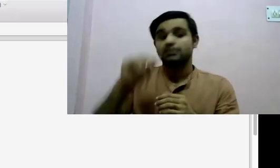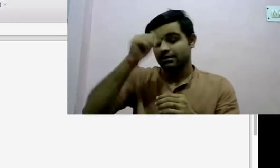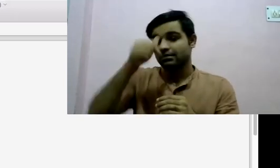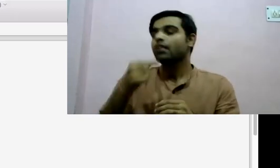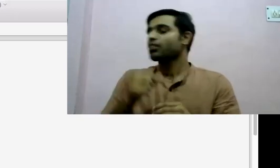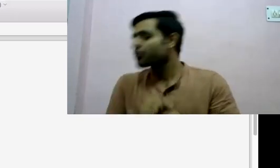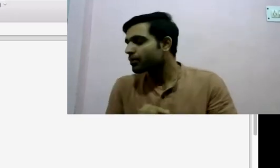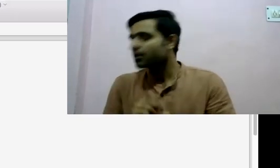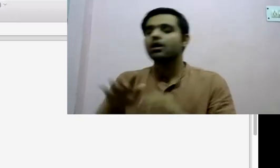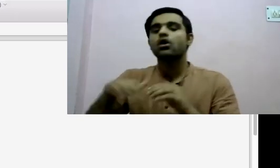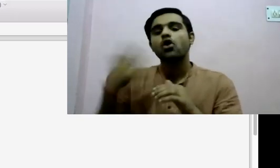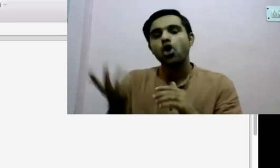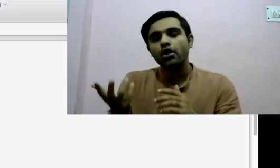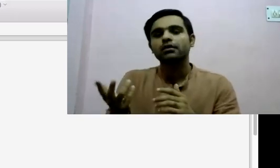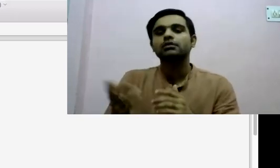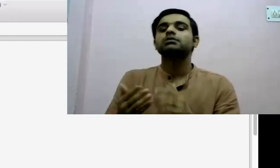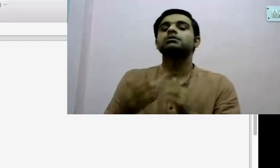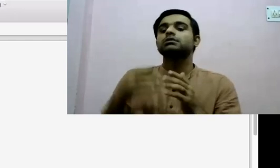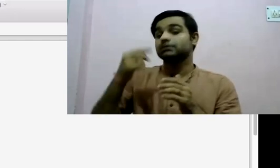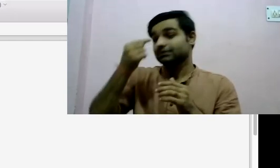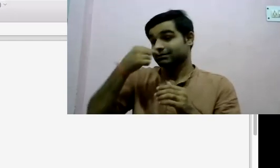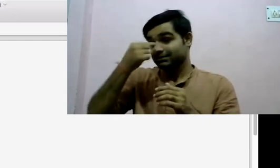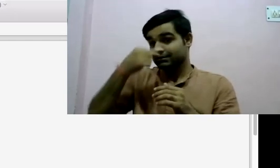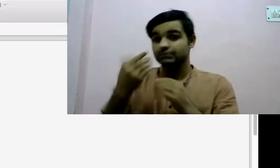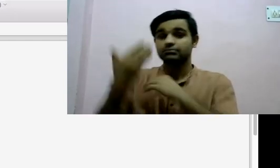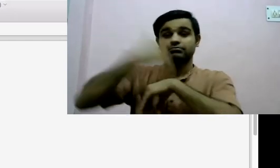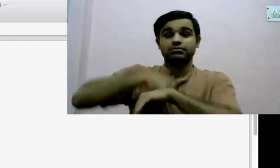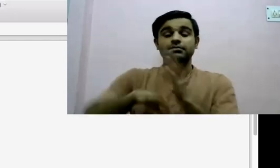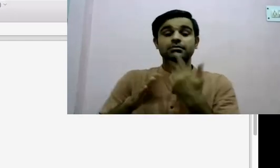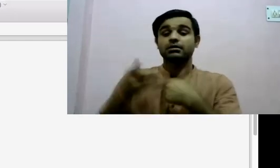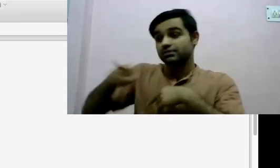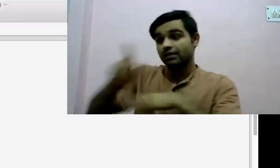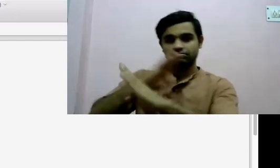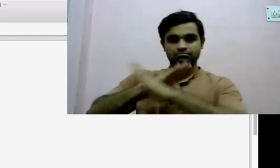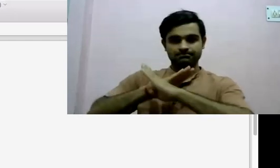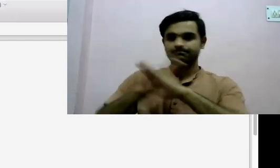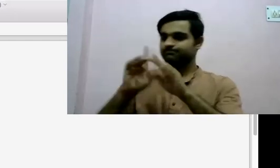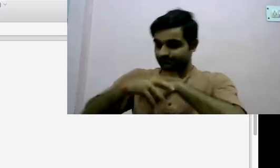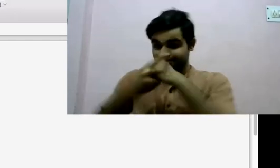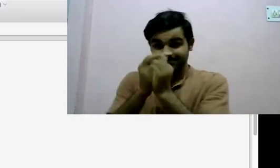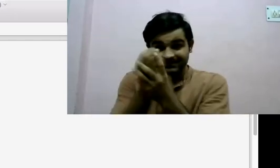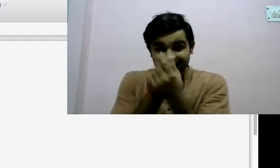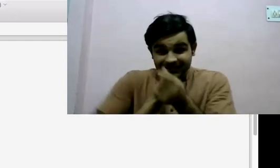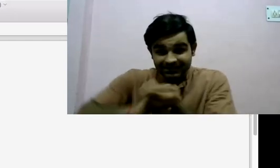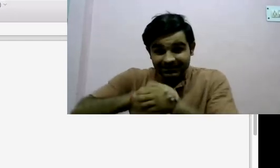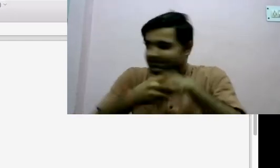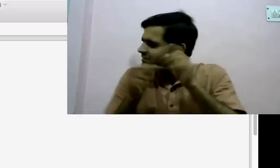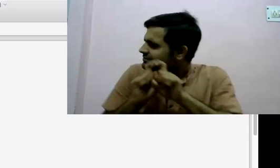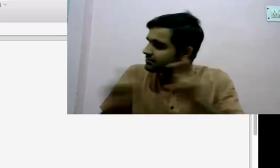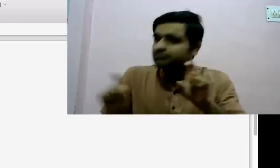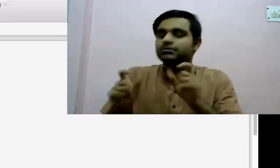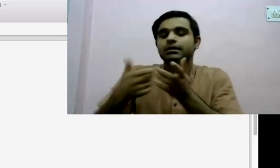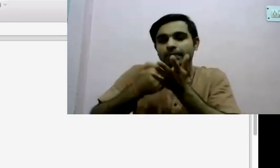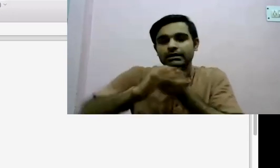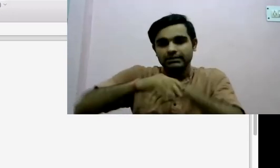the saliva or discharge from the nose. So to protect yourself, clean your hands frequently with